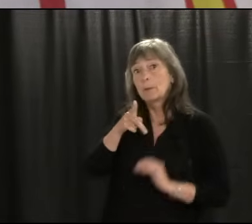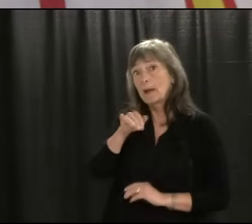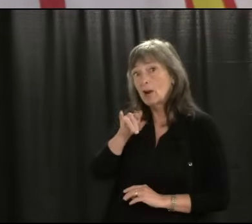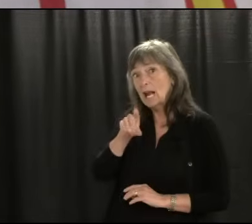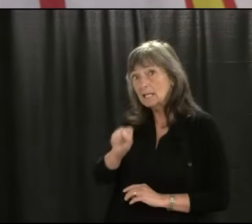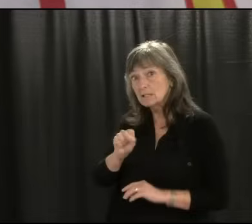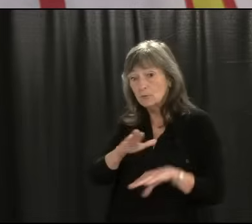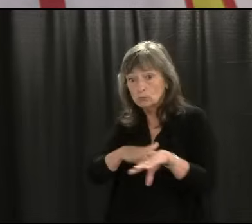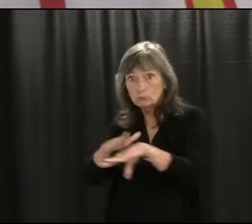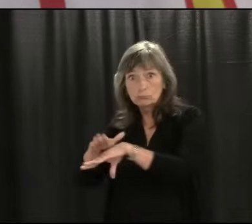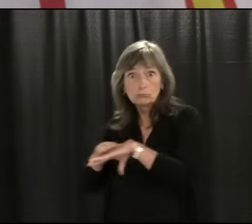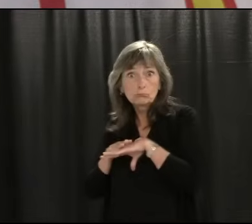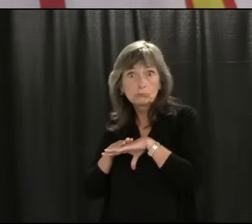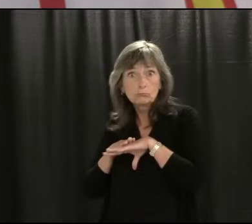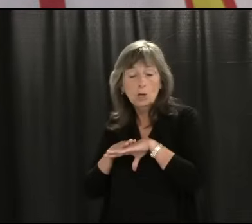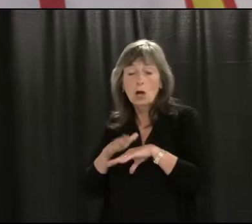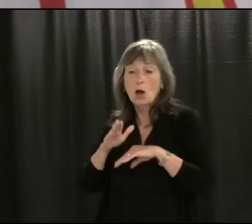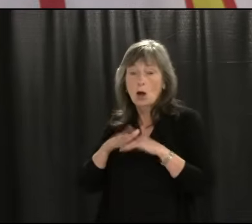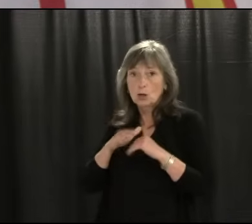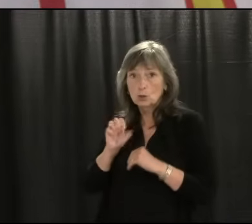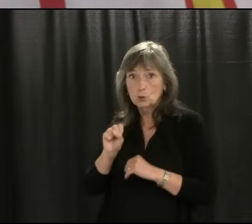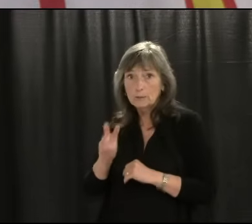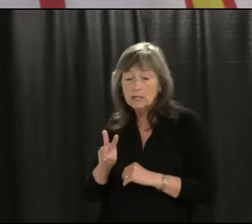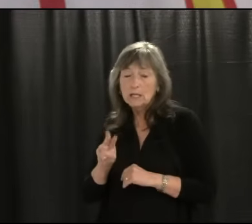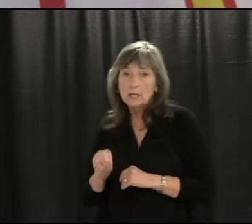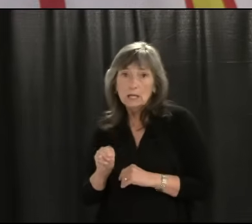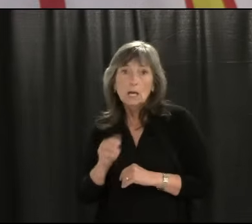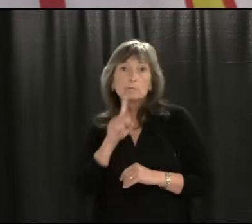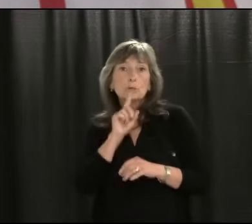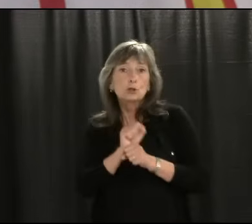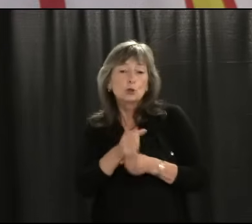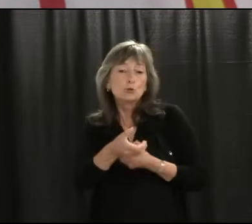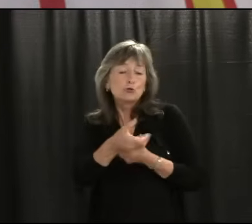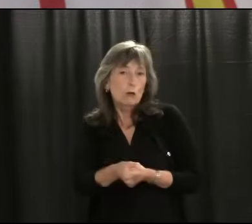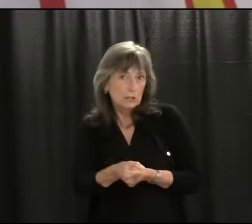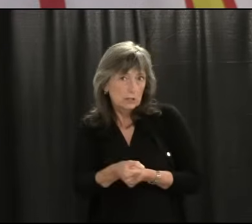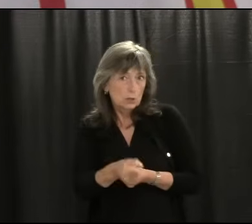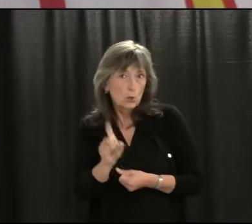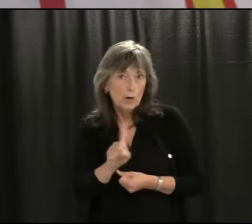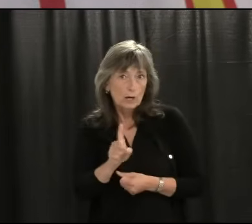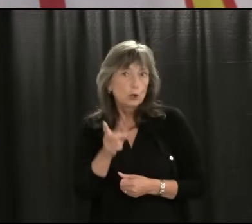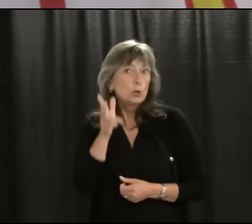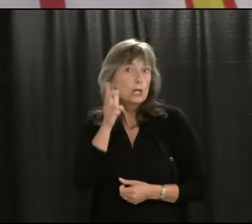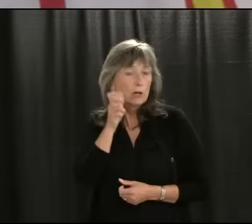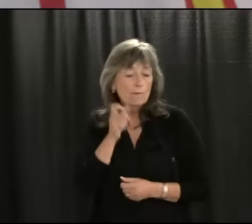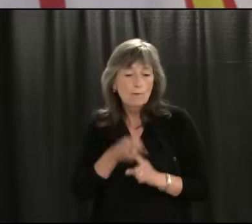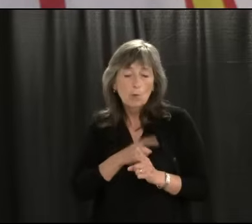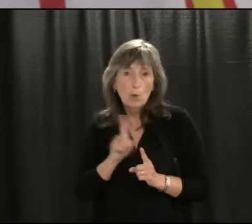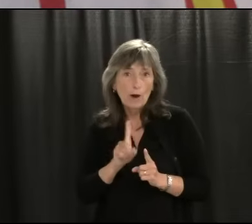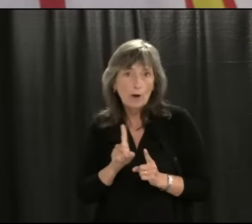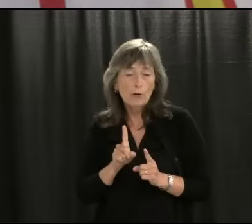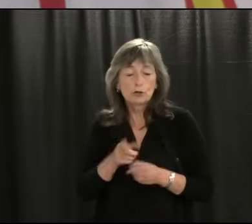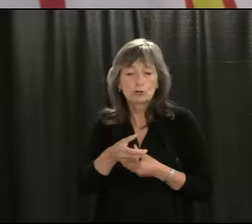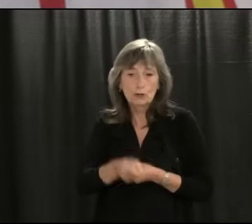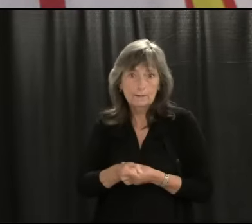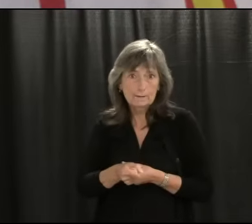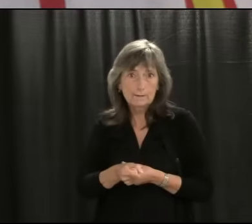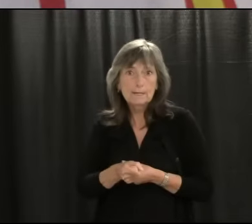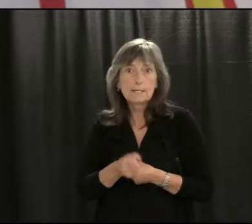and social media, and make sure you look at the trusted sources as we work through the situation